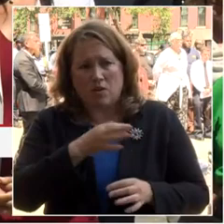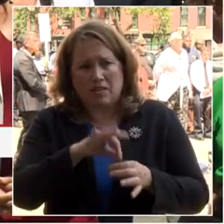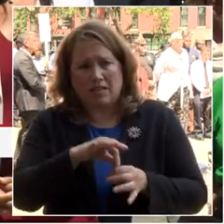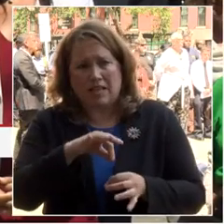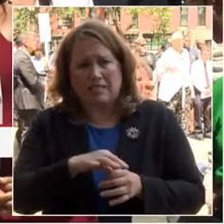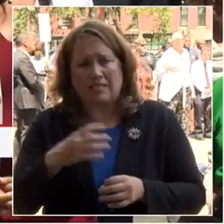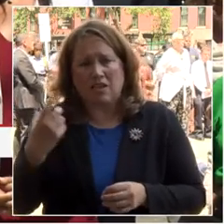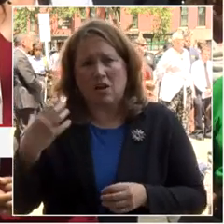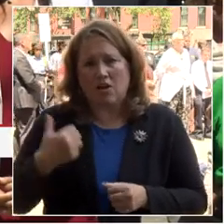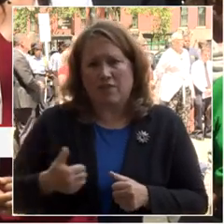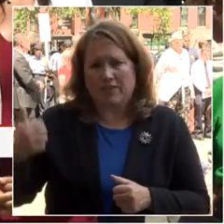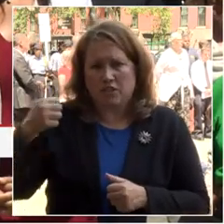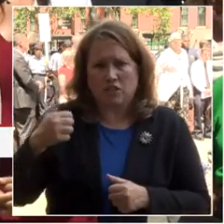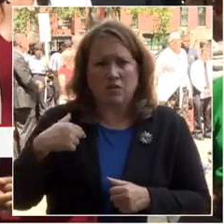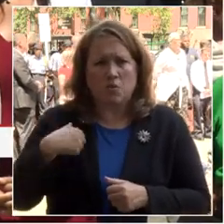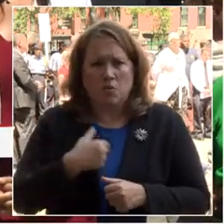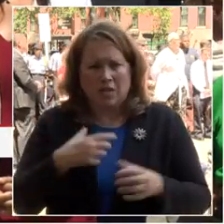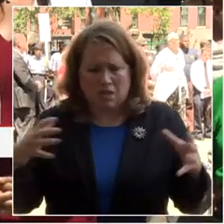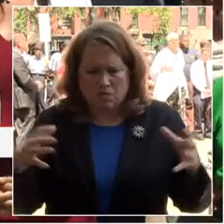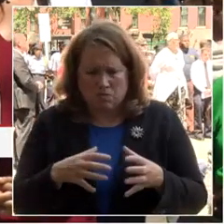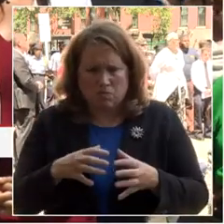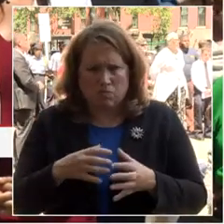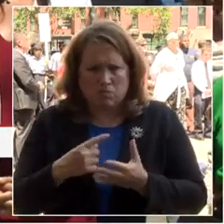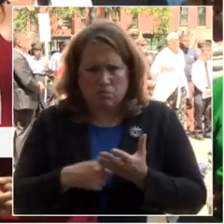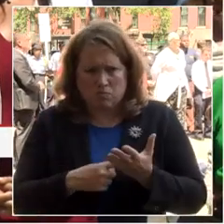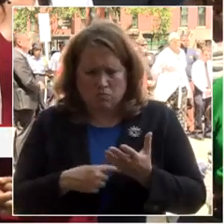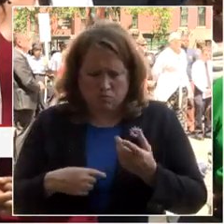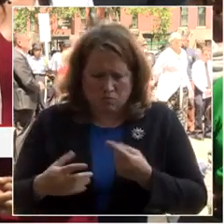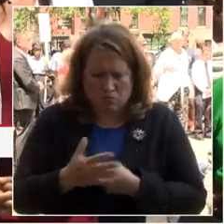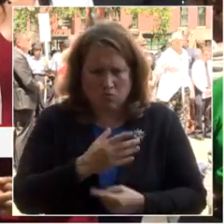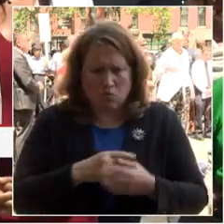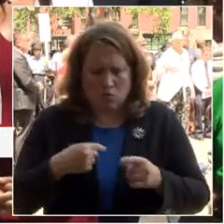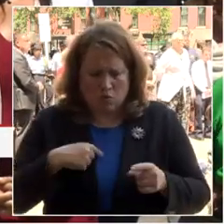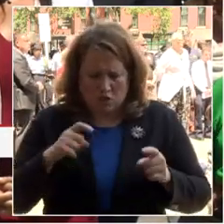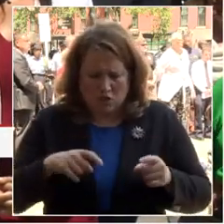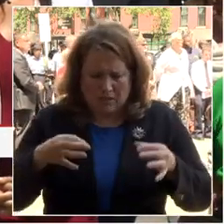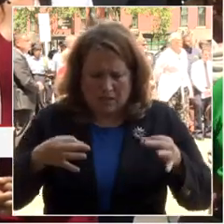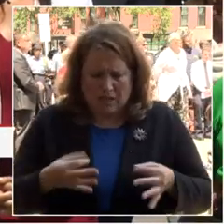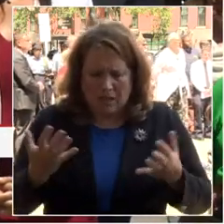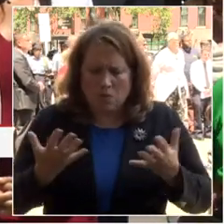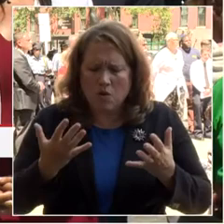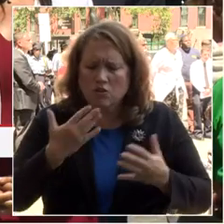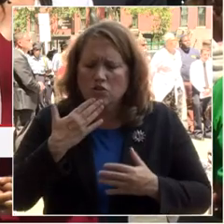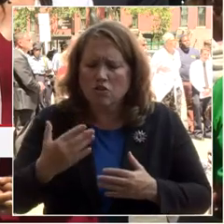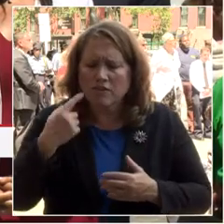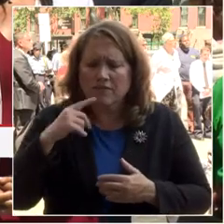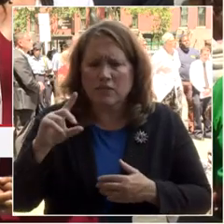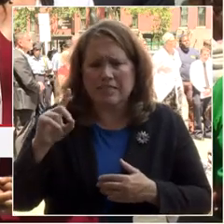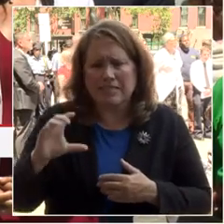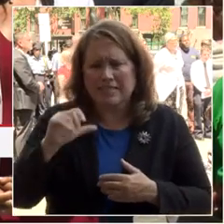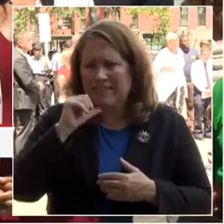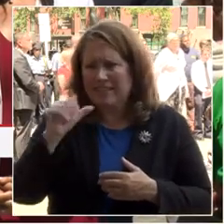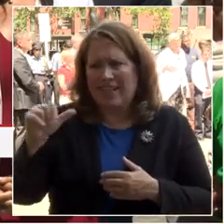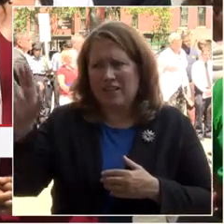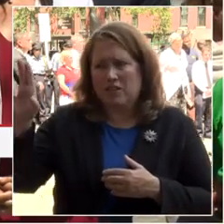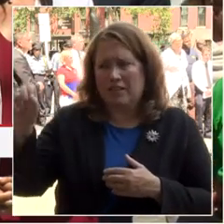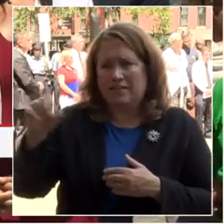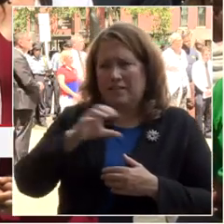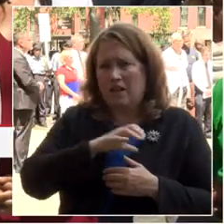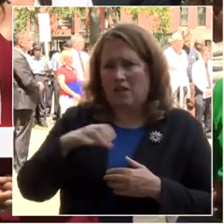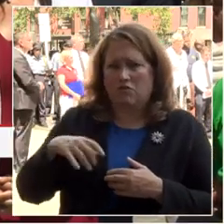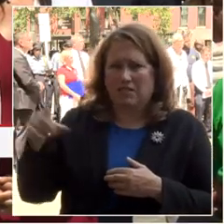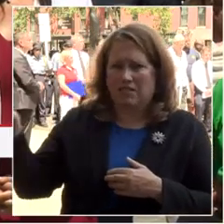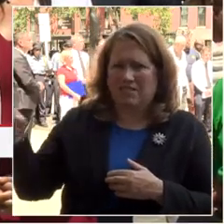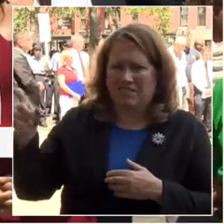we should decide what's good for us. So what I am unwilling to do is say to the Congress, after years of fighting for